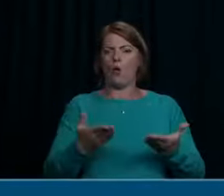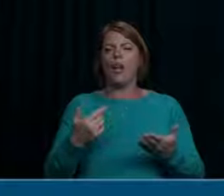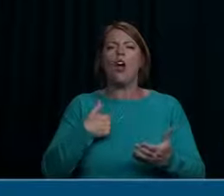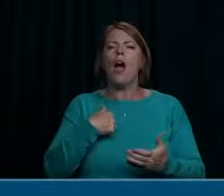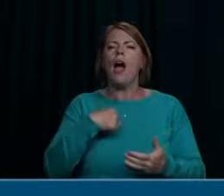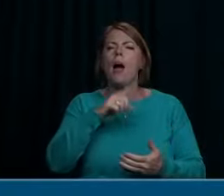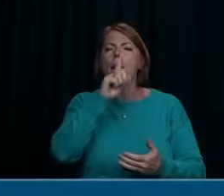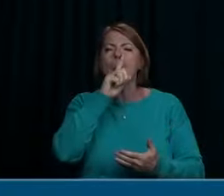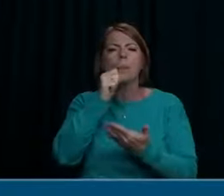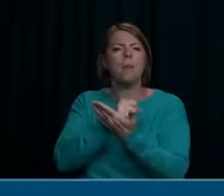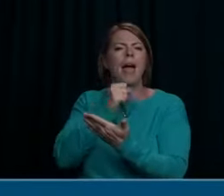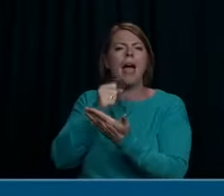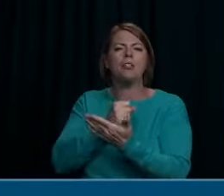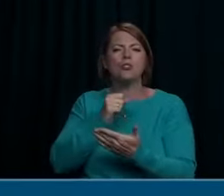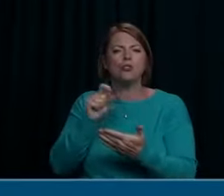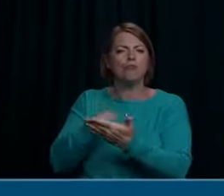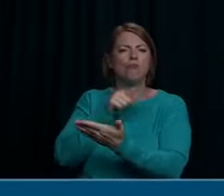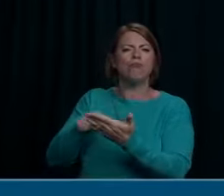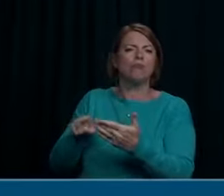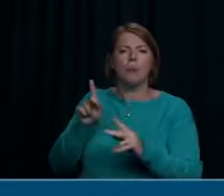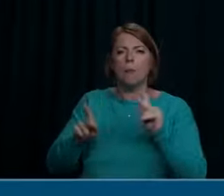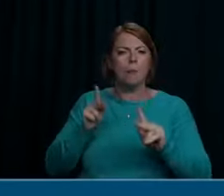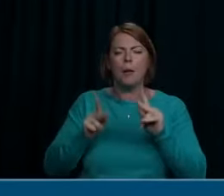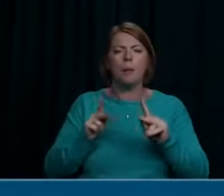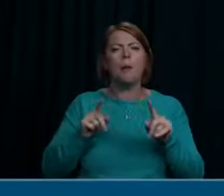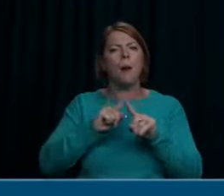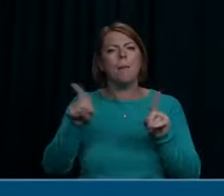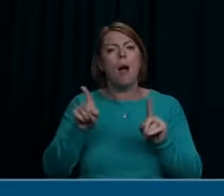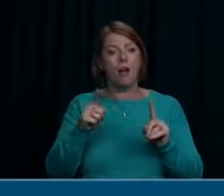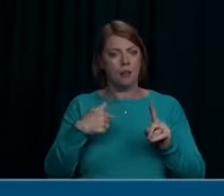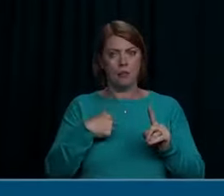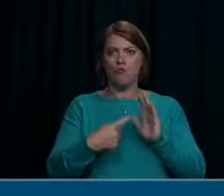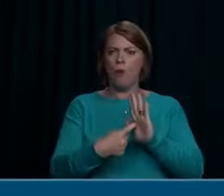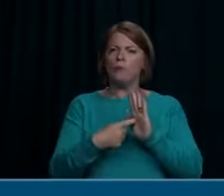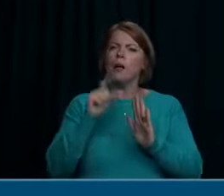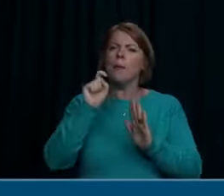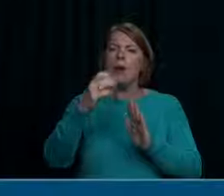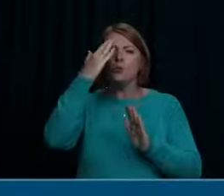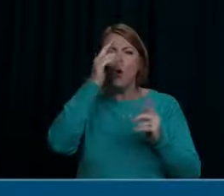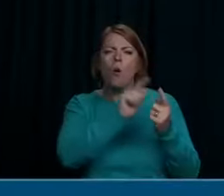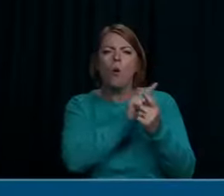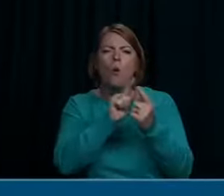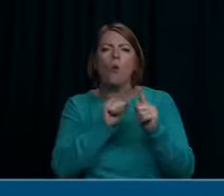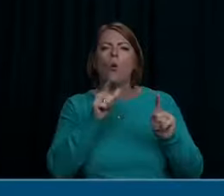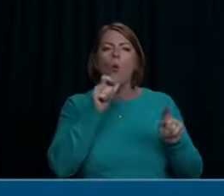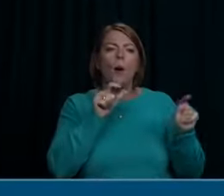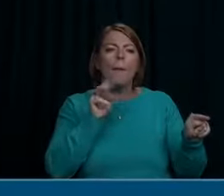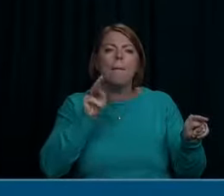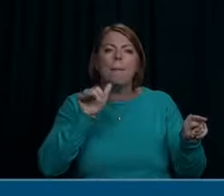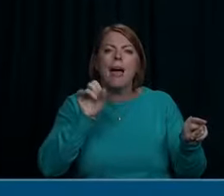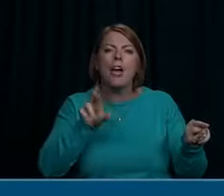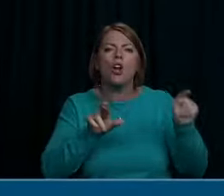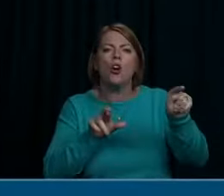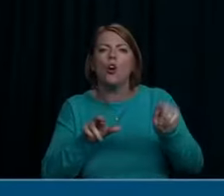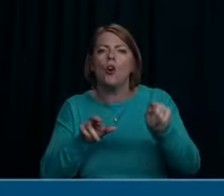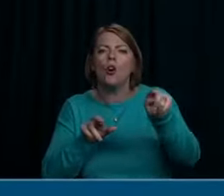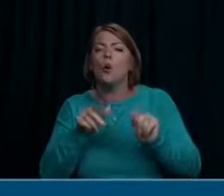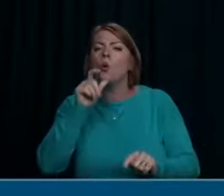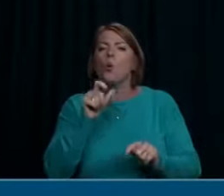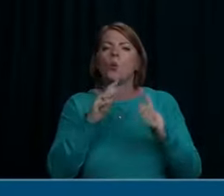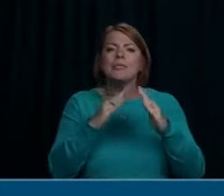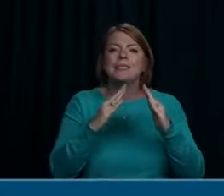basher, I don't like to bash people, but as a representative, you got to get to know your mayors, you got to get to know your town councils, you have to know the people